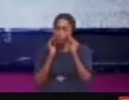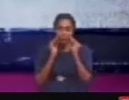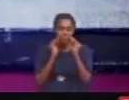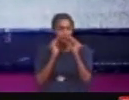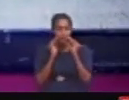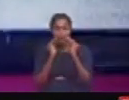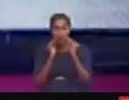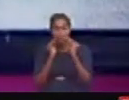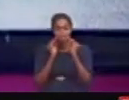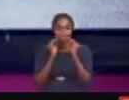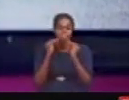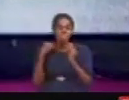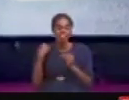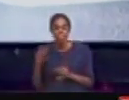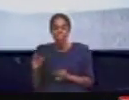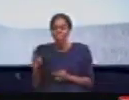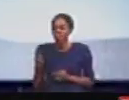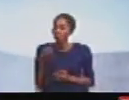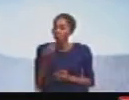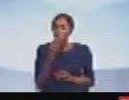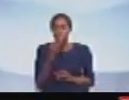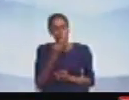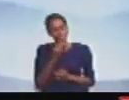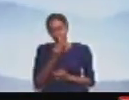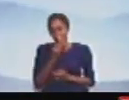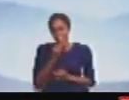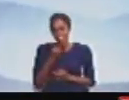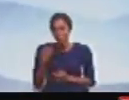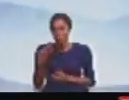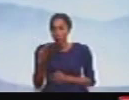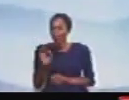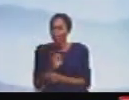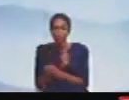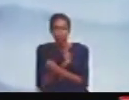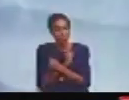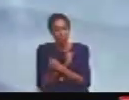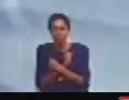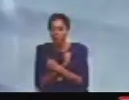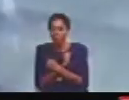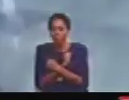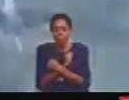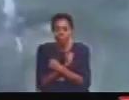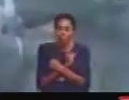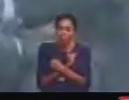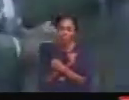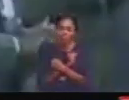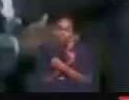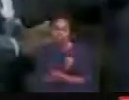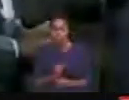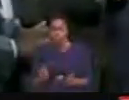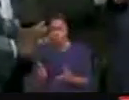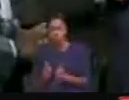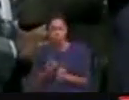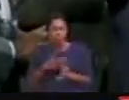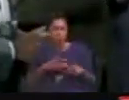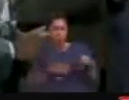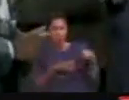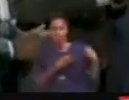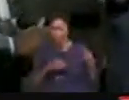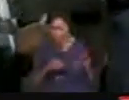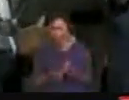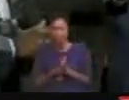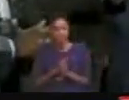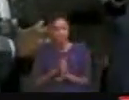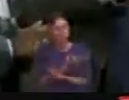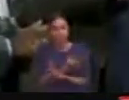tasted and seen of the sweetest of love. When my heart